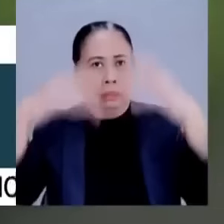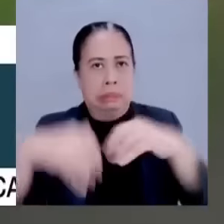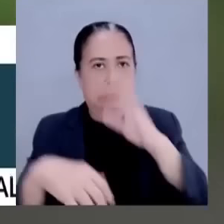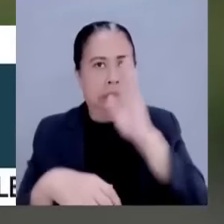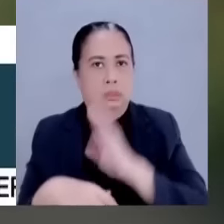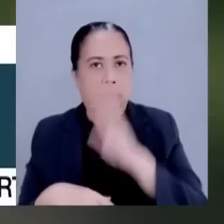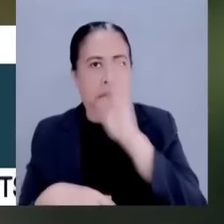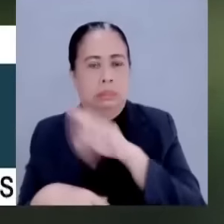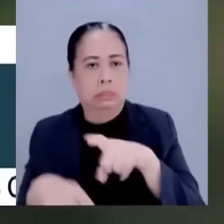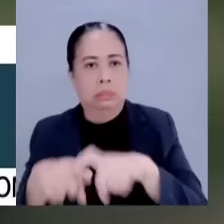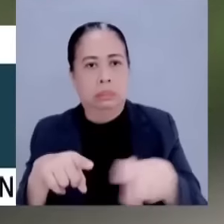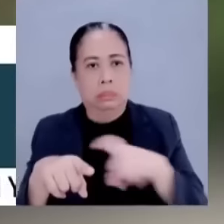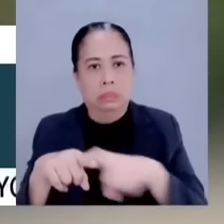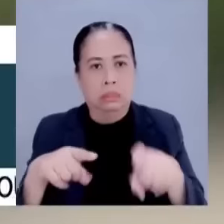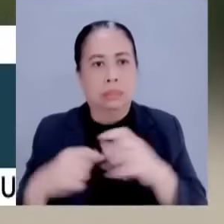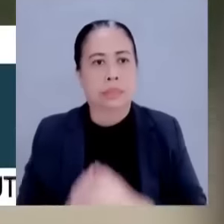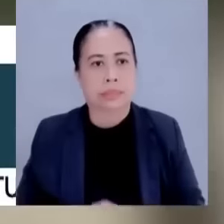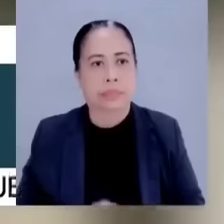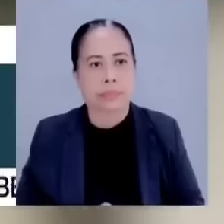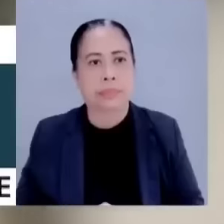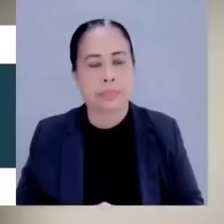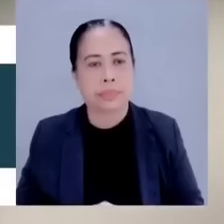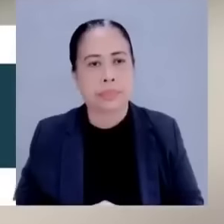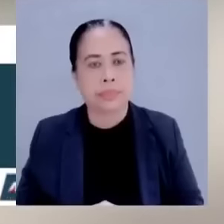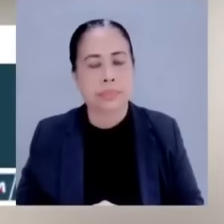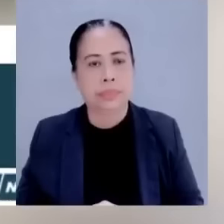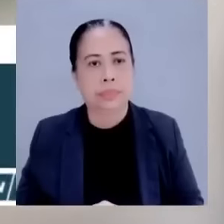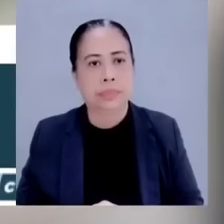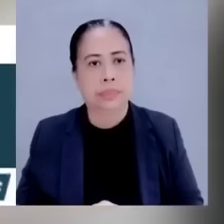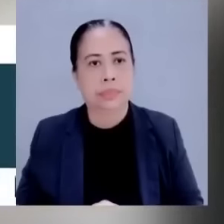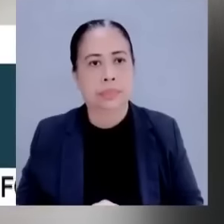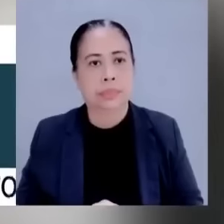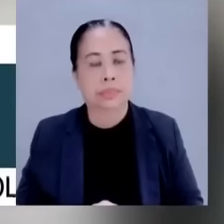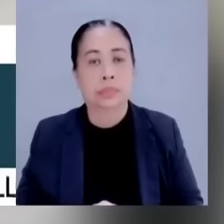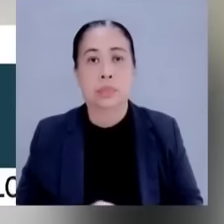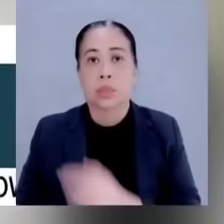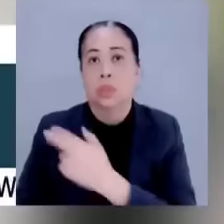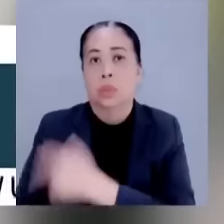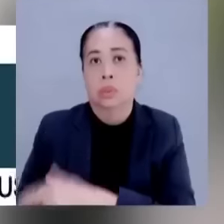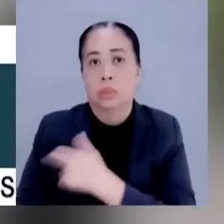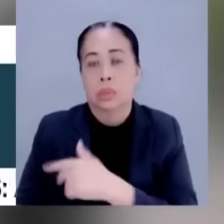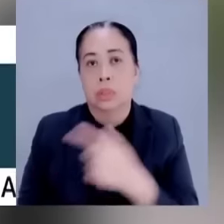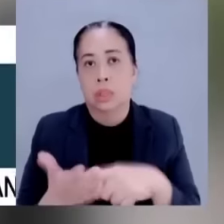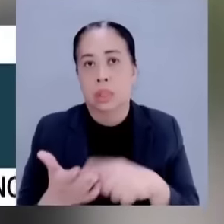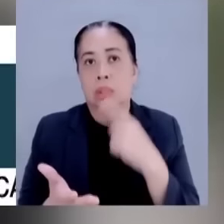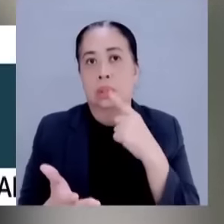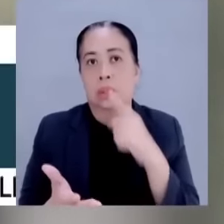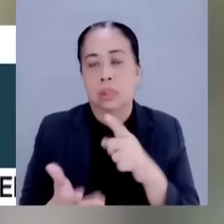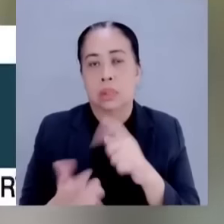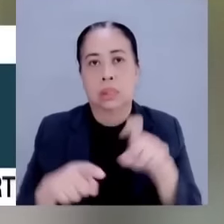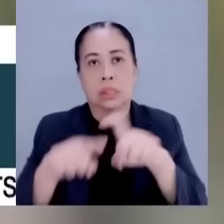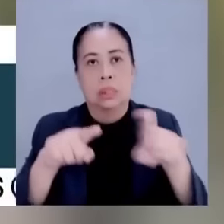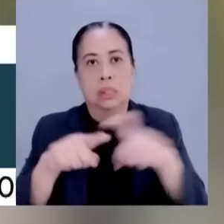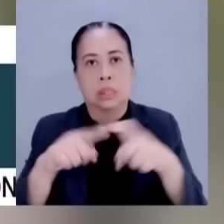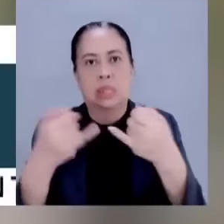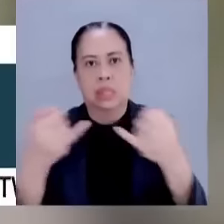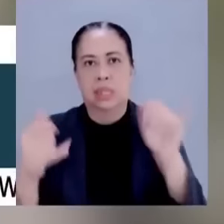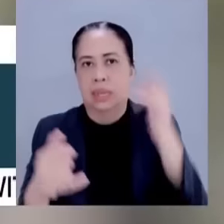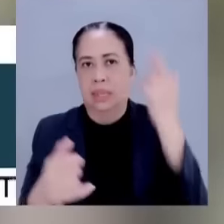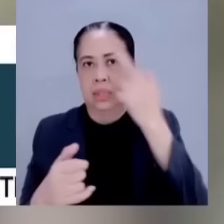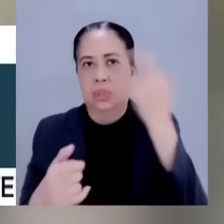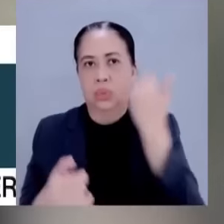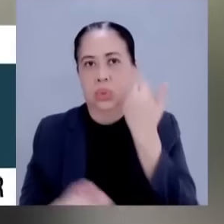a 26-year-old man who was driving. A hospital's examination confirmed that electrocution was the cause of his